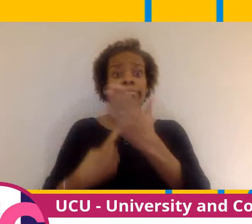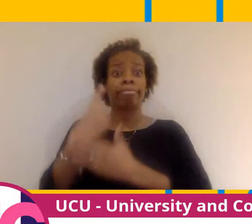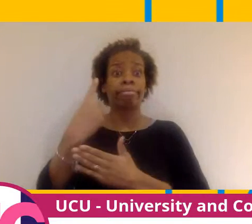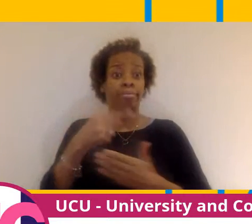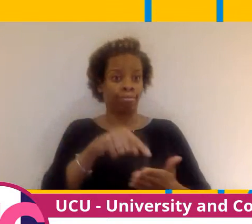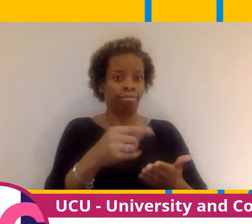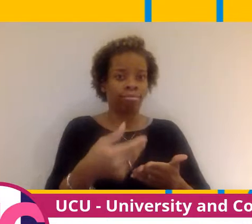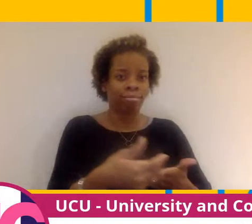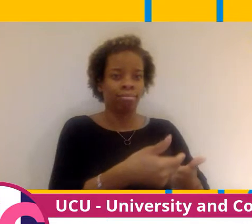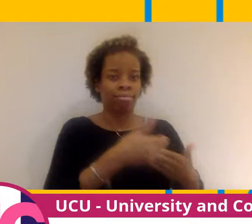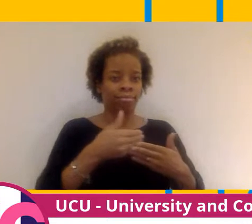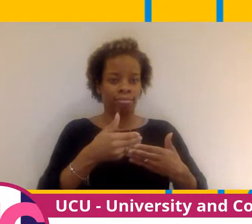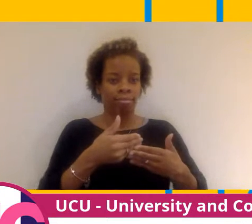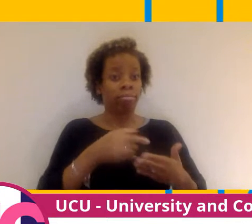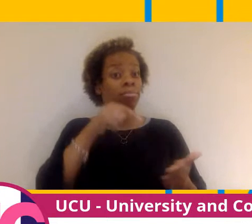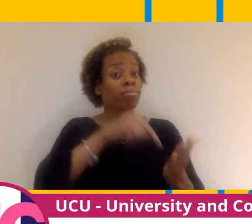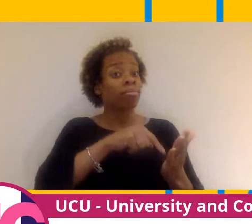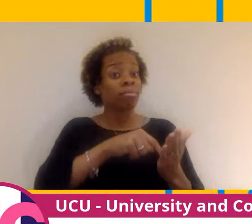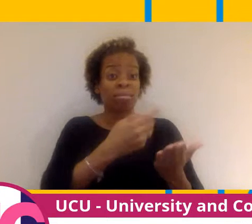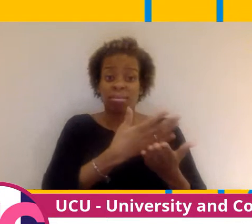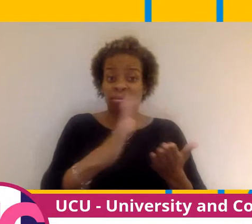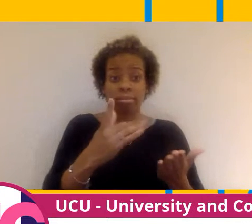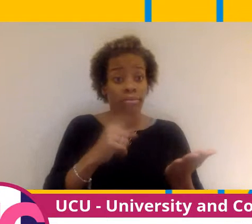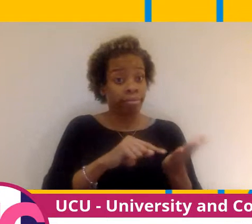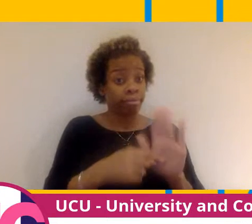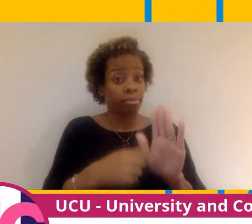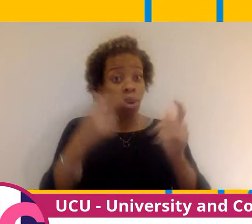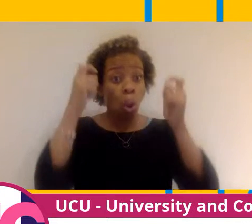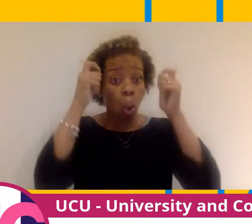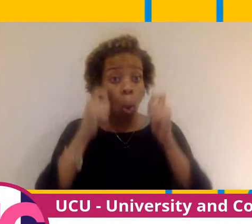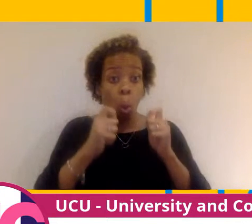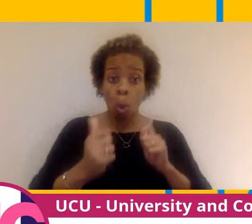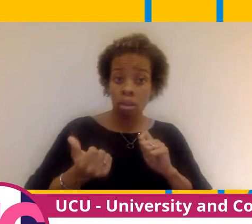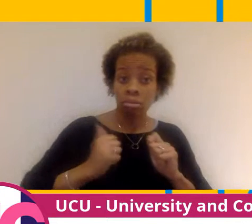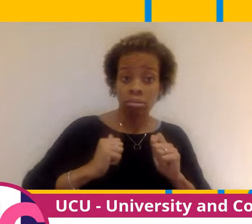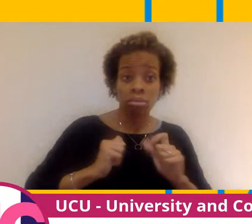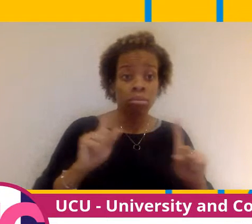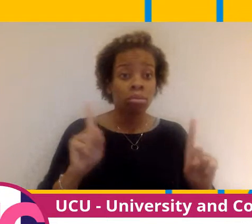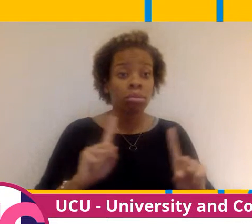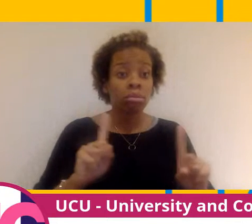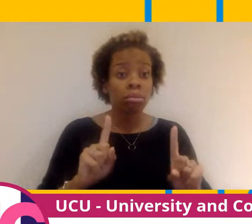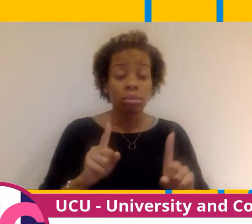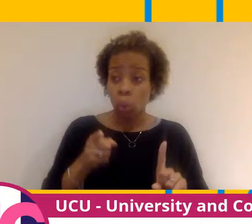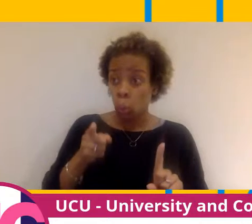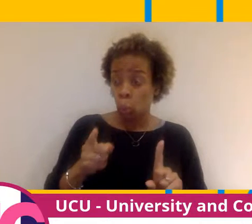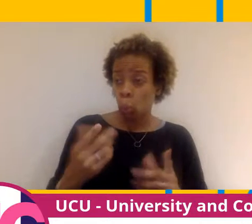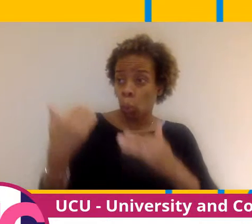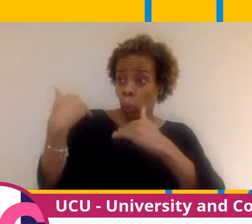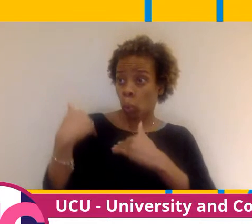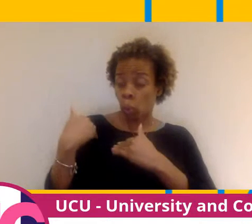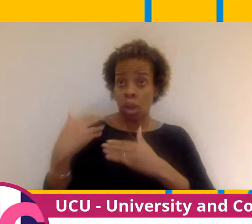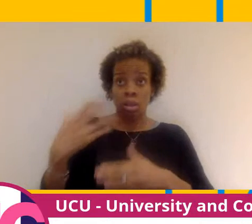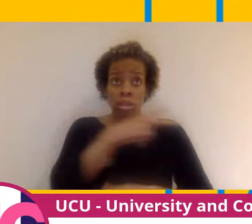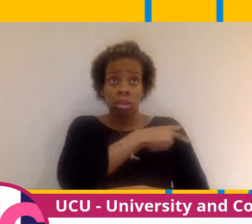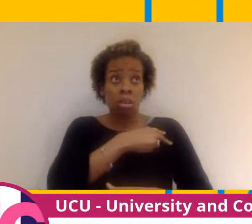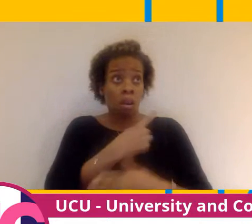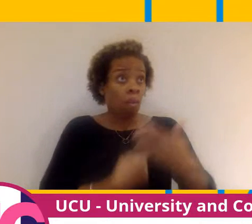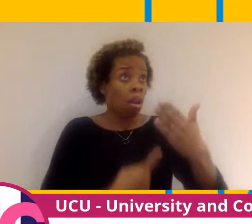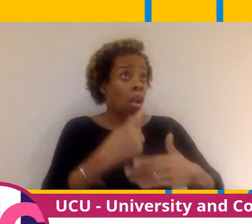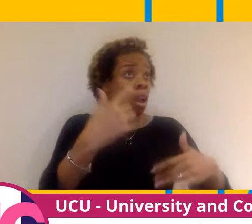law expects of the employer and what you can do as a member of staff to remove yourself from imminent